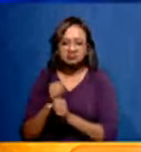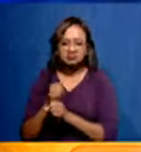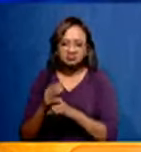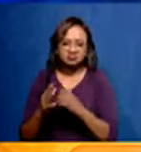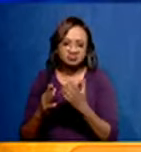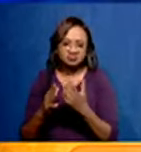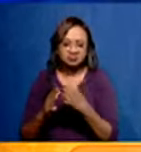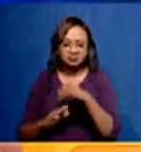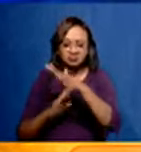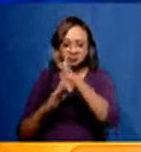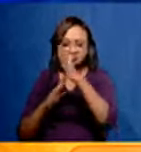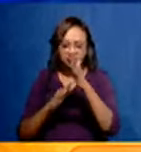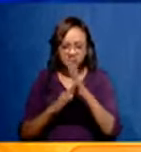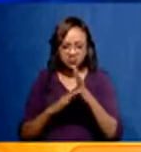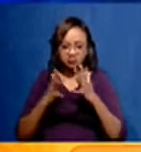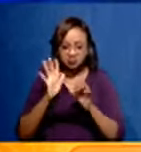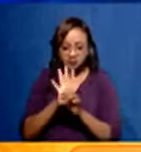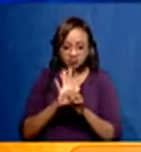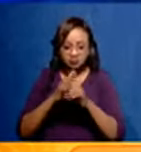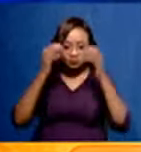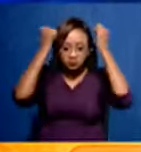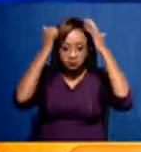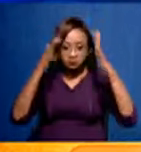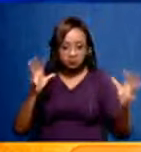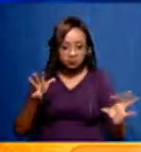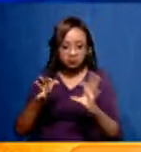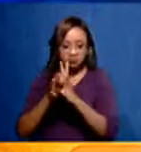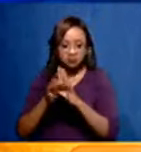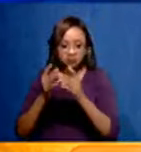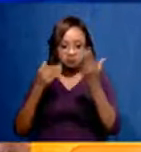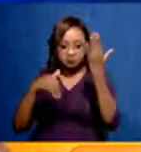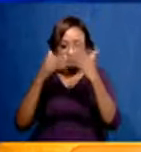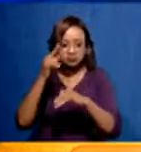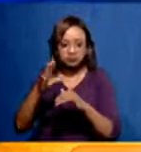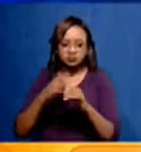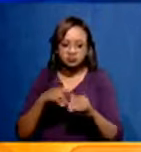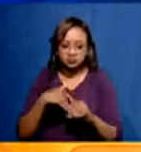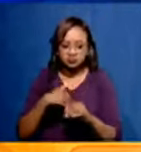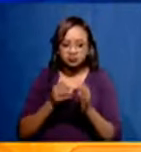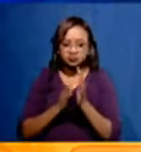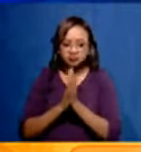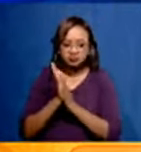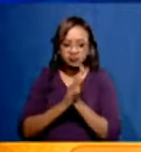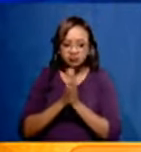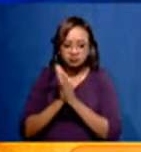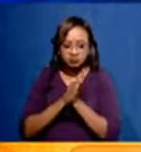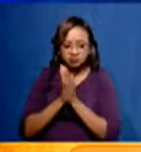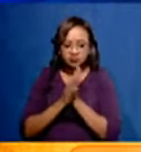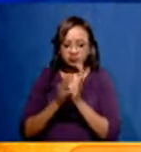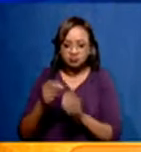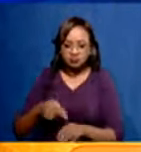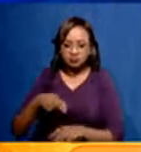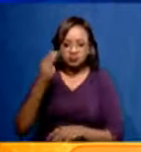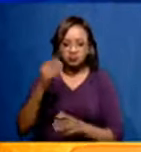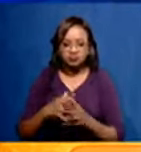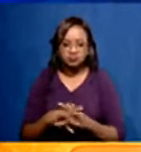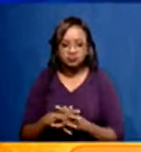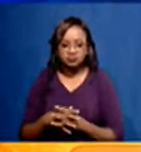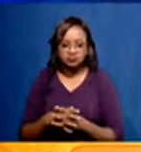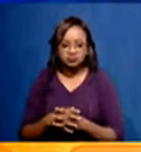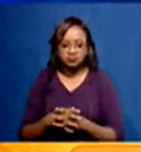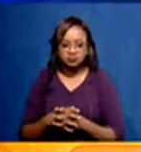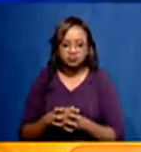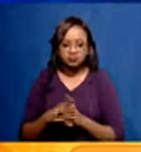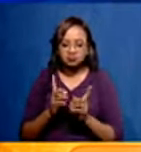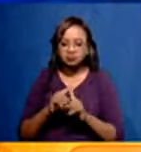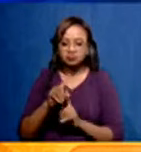the students who are coming in into the University of Nairobi are extremely motivated, are top class. Is it true that the University